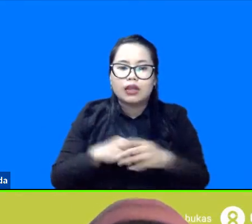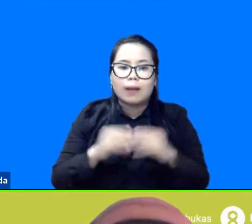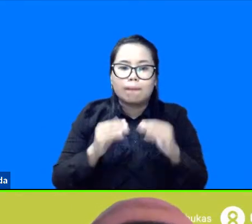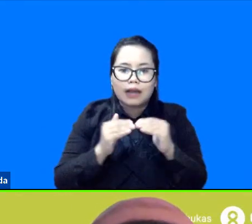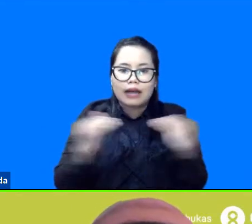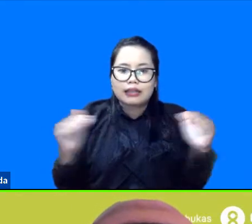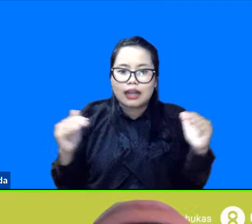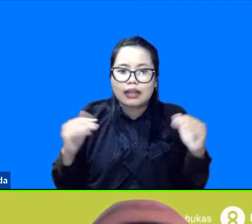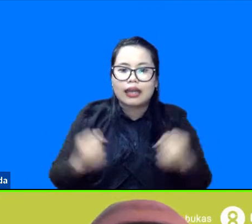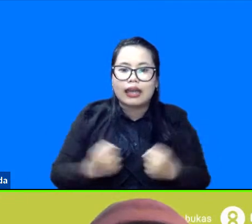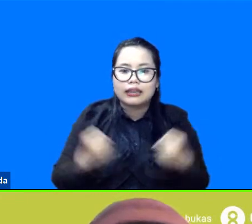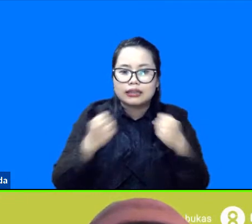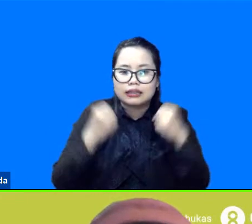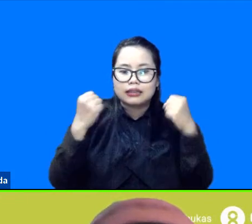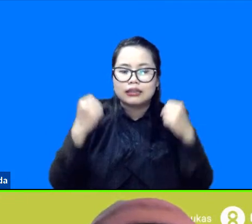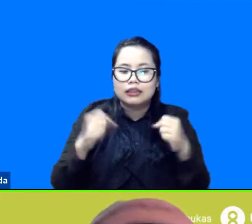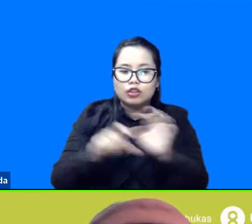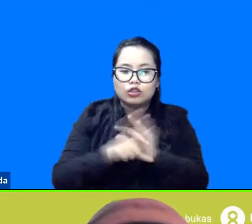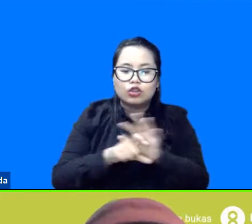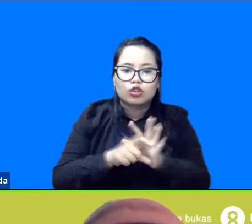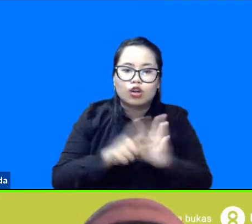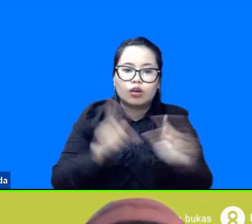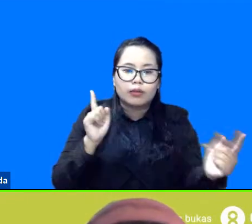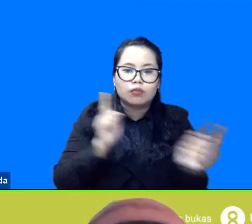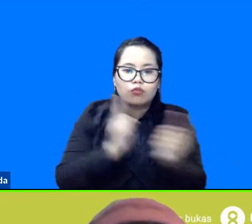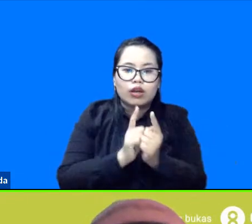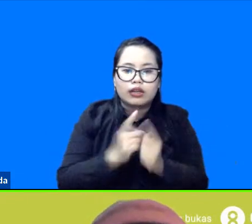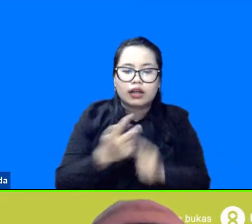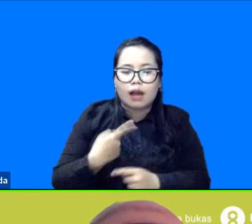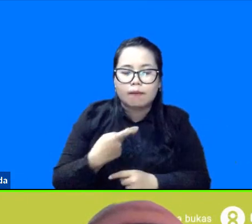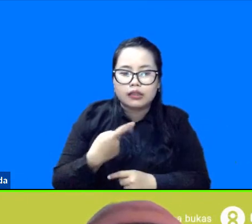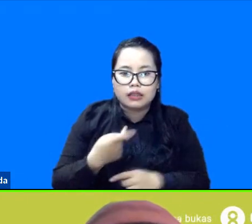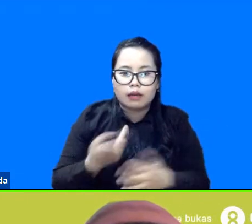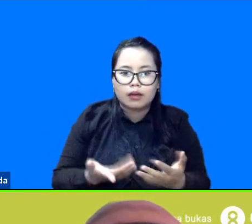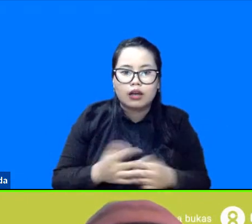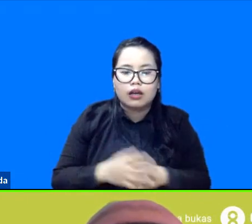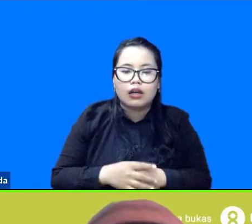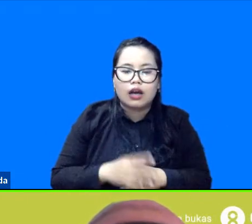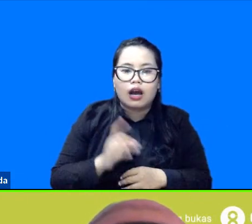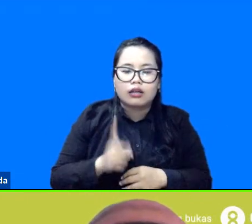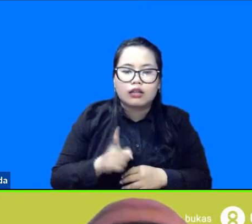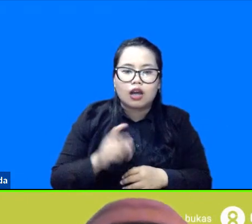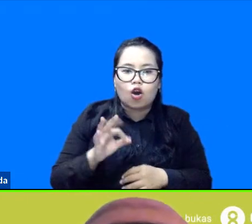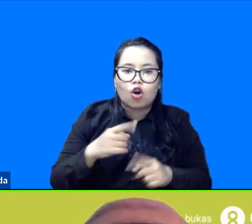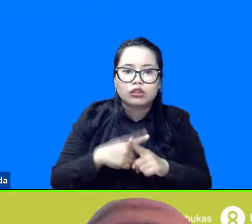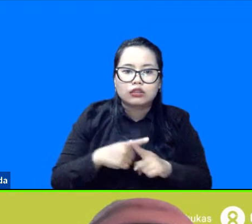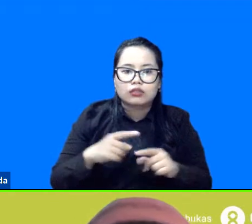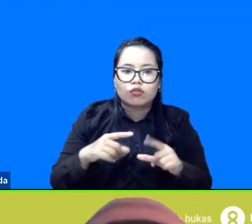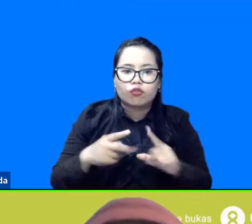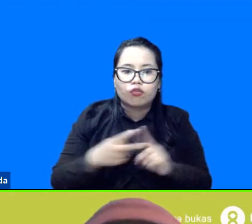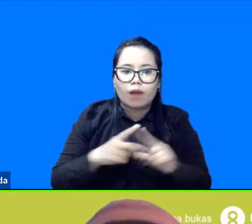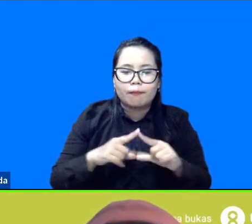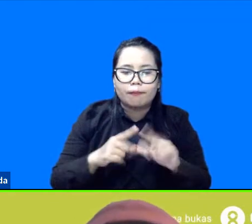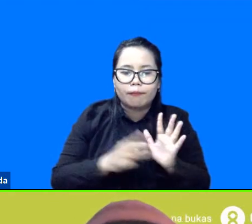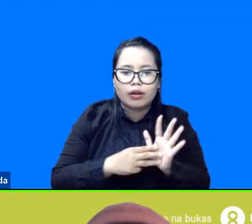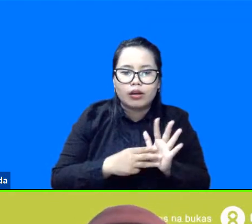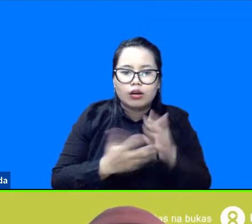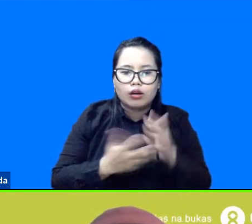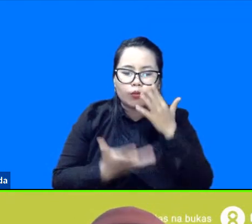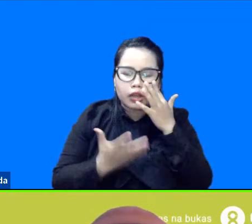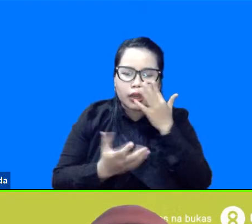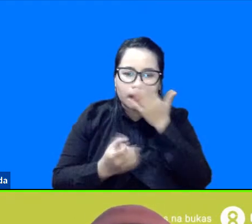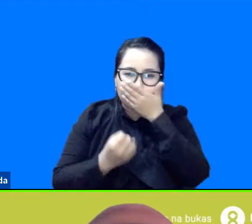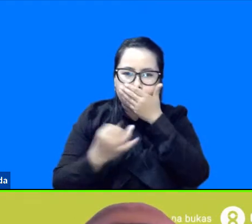our key findings, especially at Oxfam during our Just Energy Transition study, is